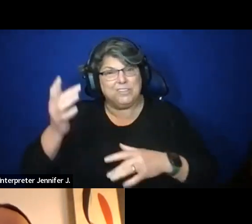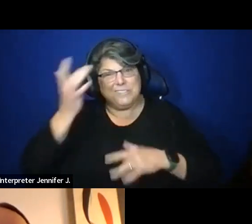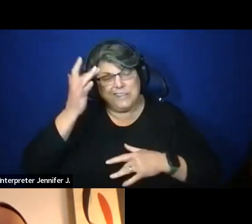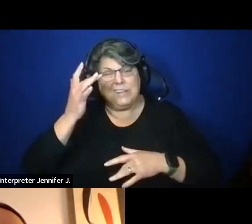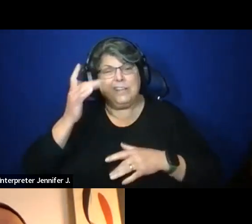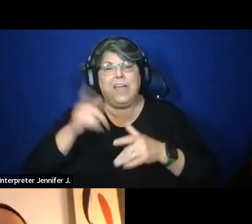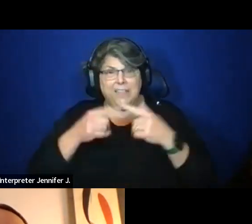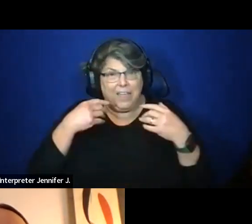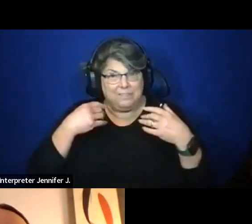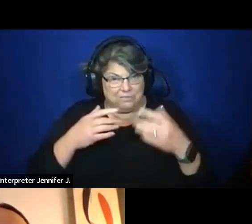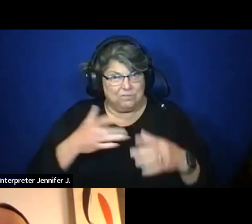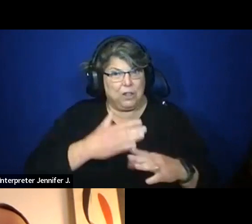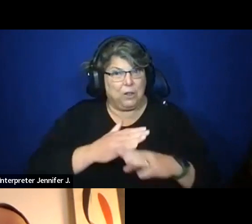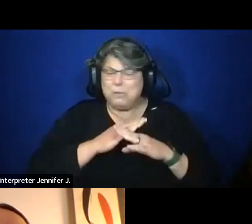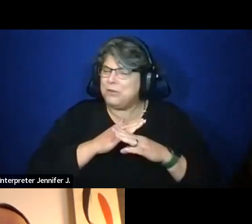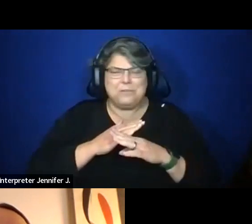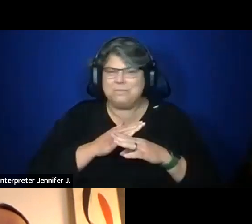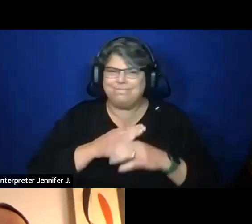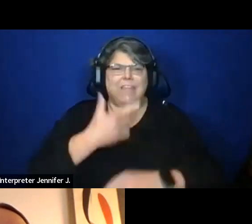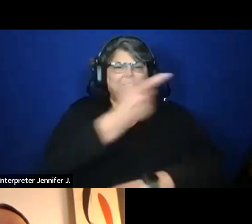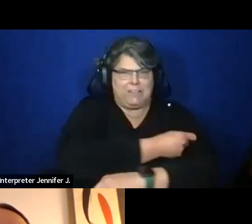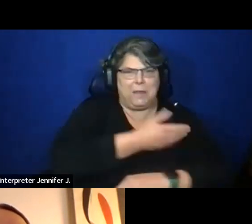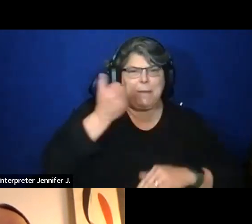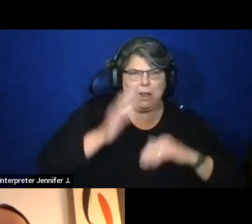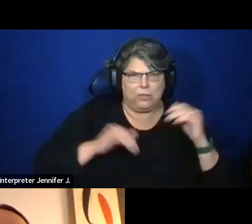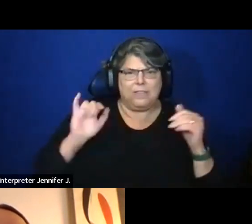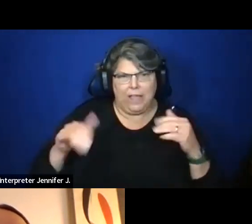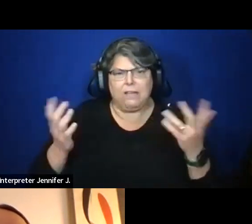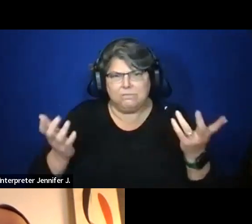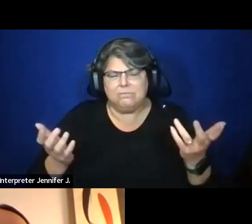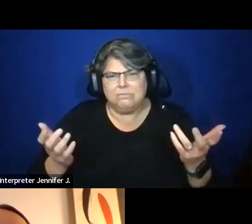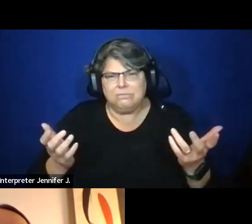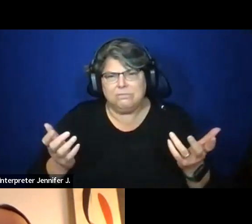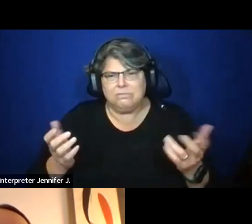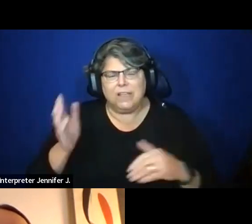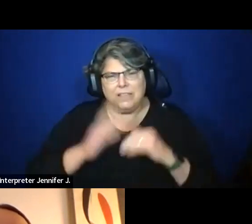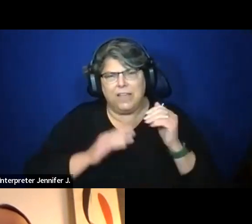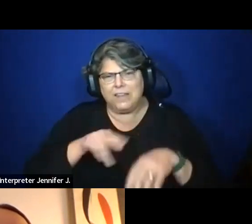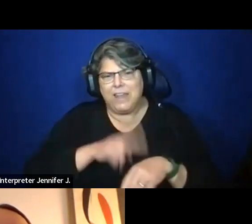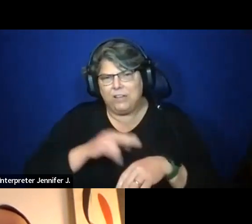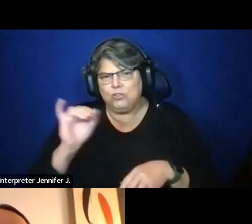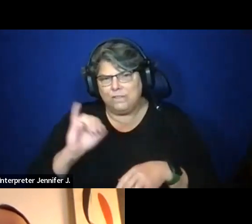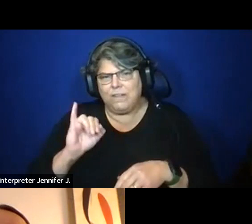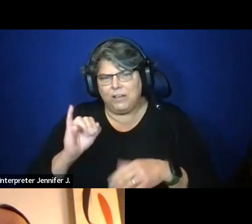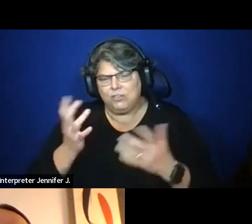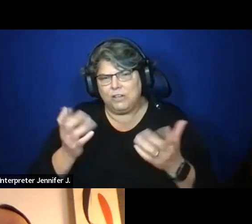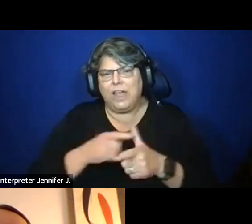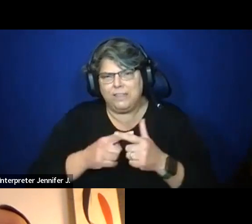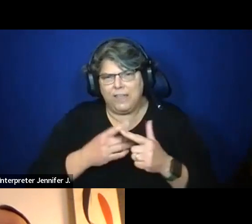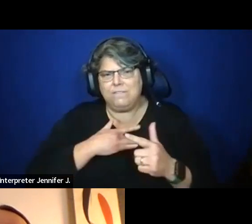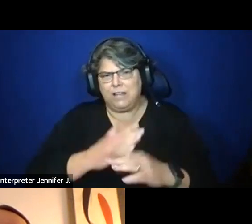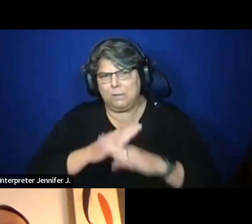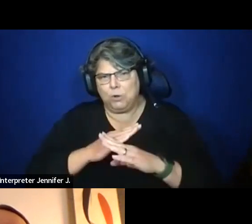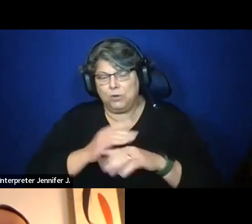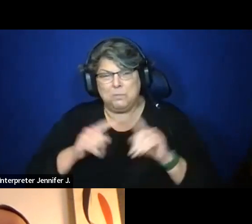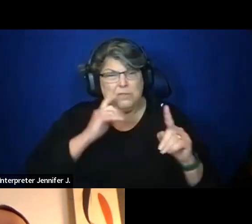vaccination. So vaccination seems to have a better response than getting a natural infection from it. But in elderly patients,